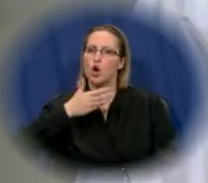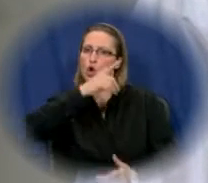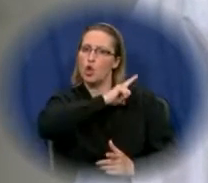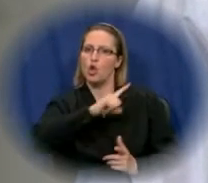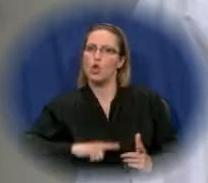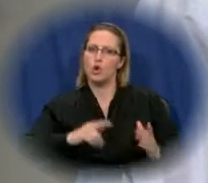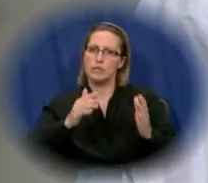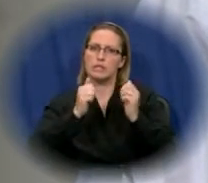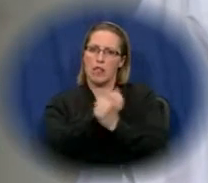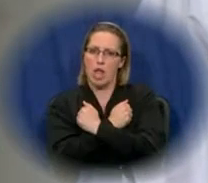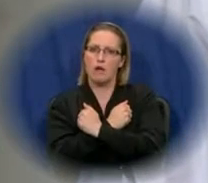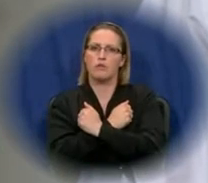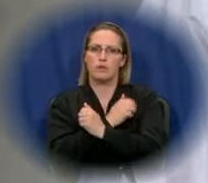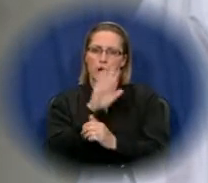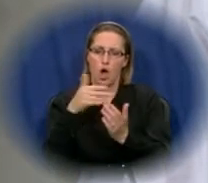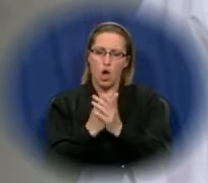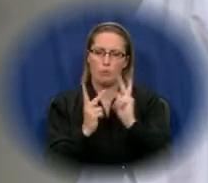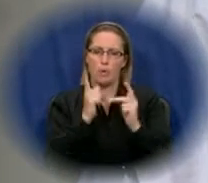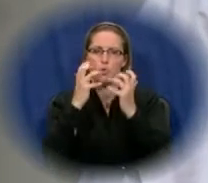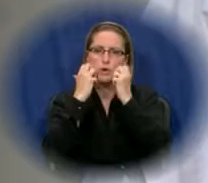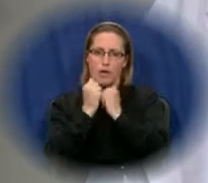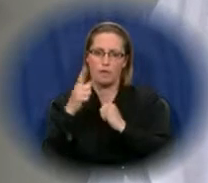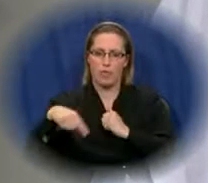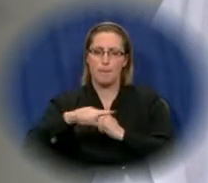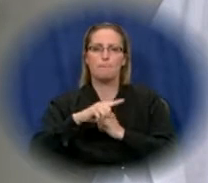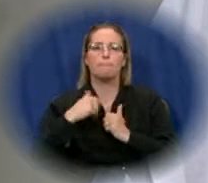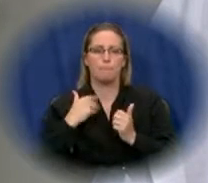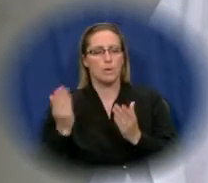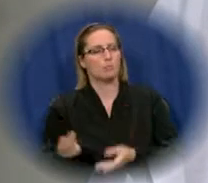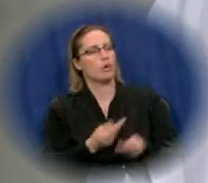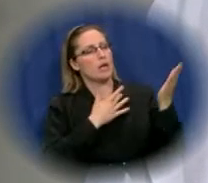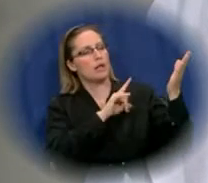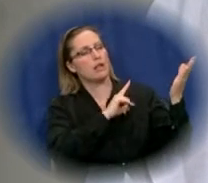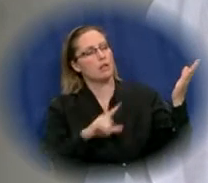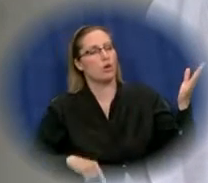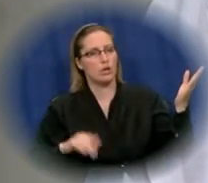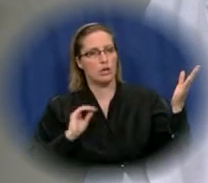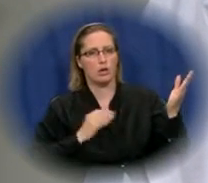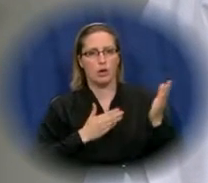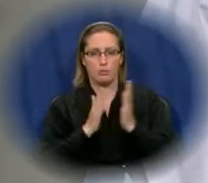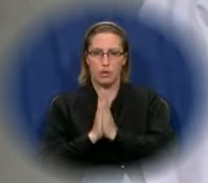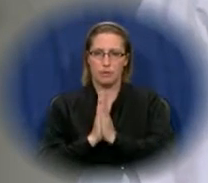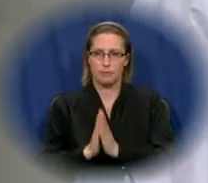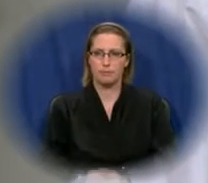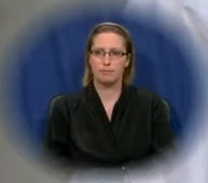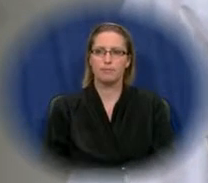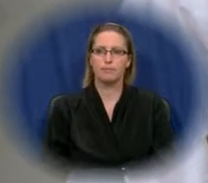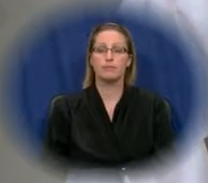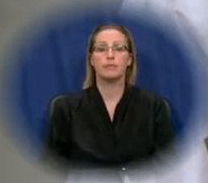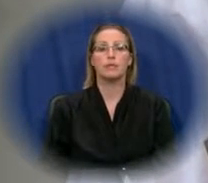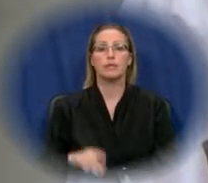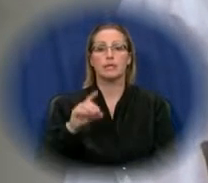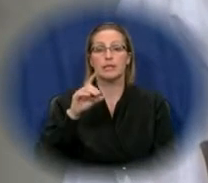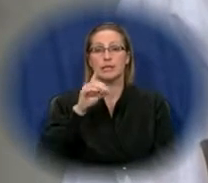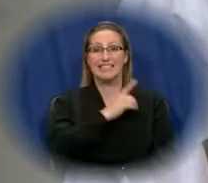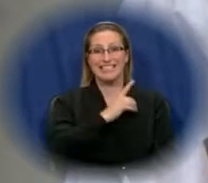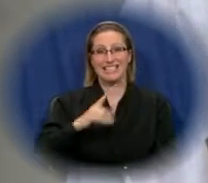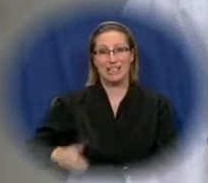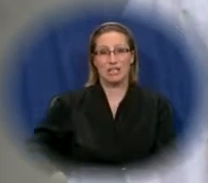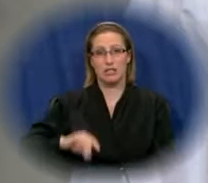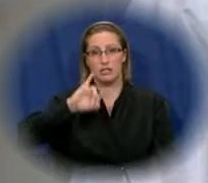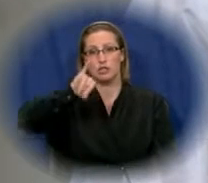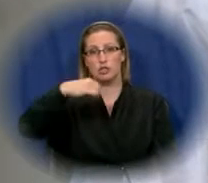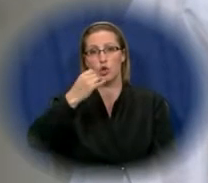support and love of all who care for them. We pray to the Lord. Lord, hear our prayer. For Deacon Joseph Baker, who